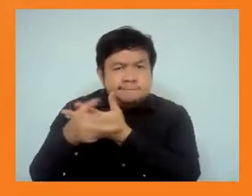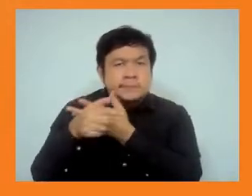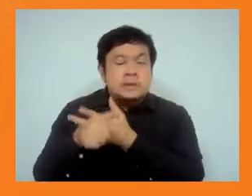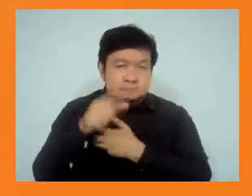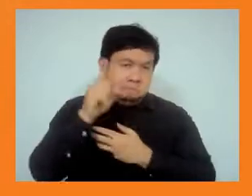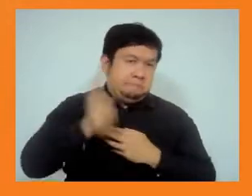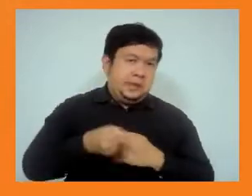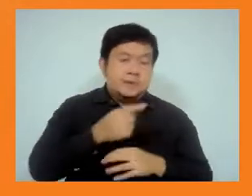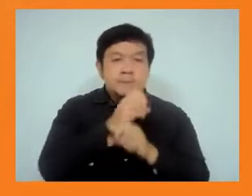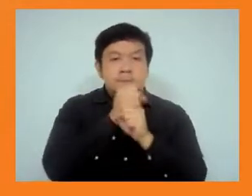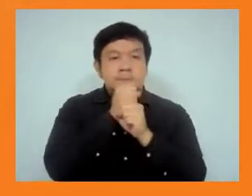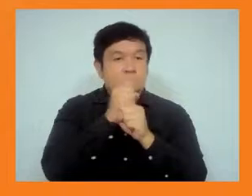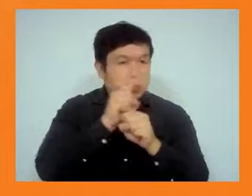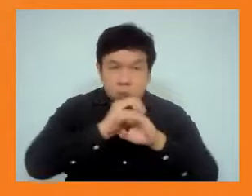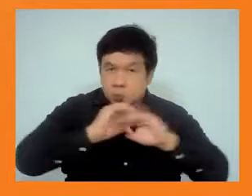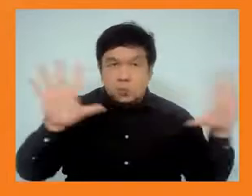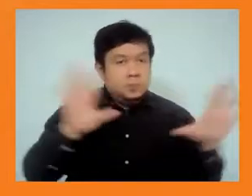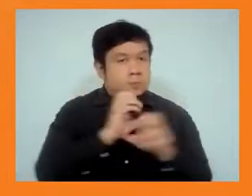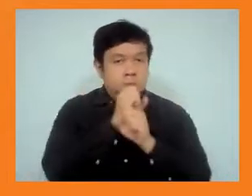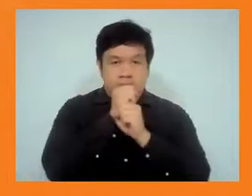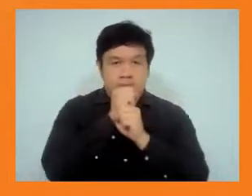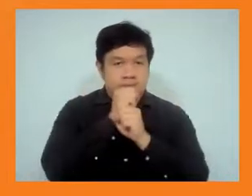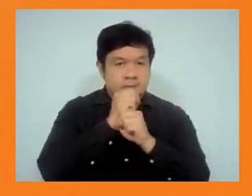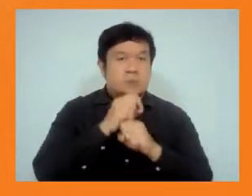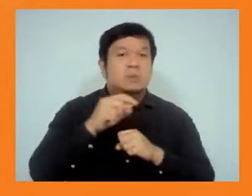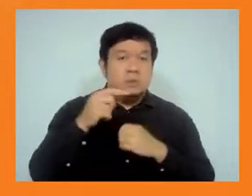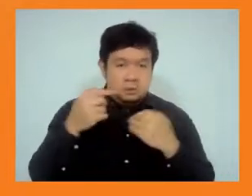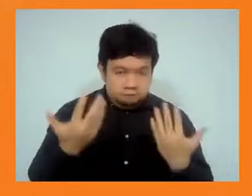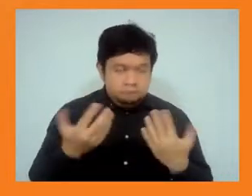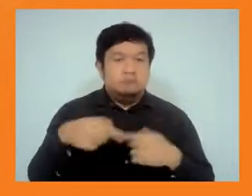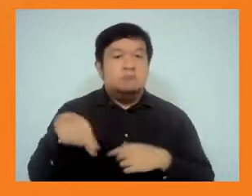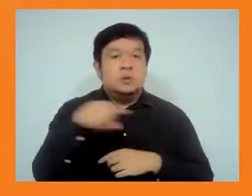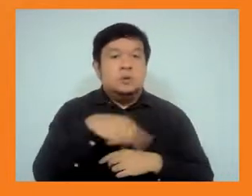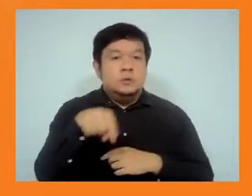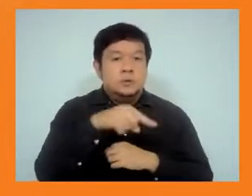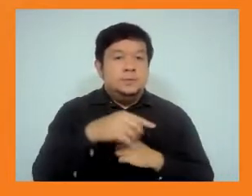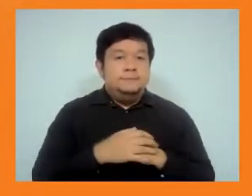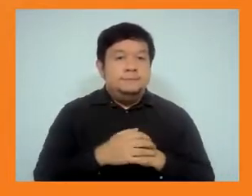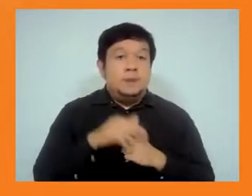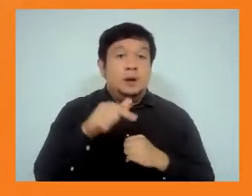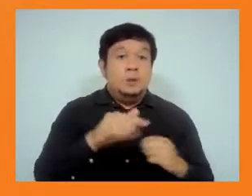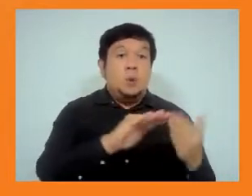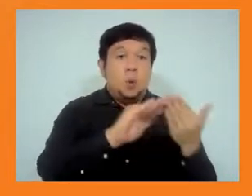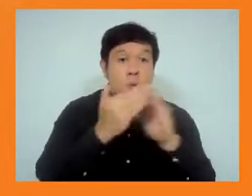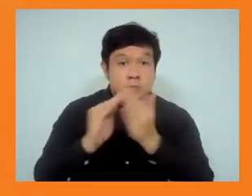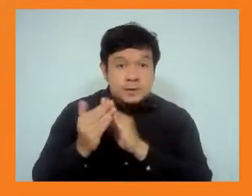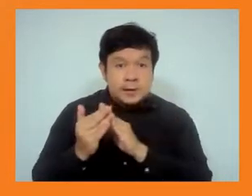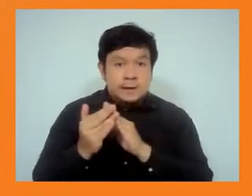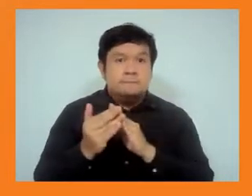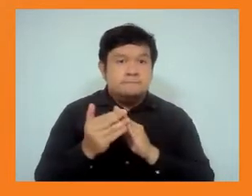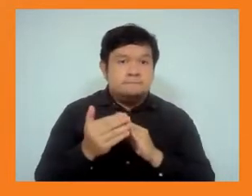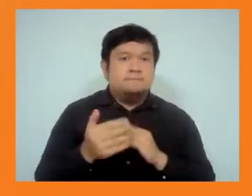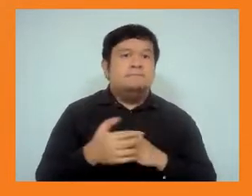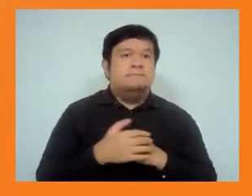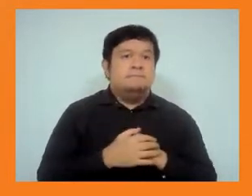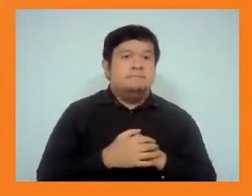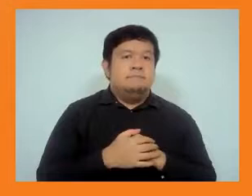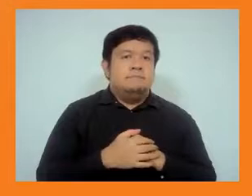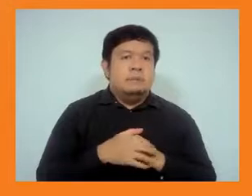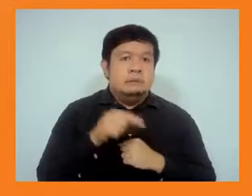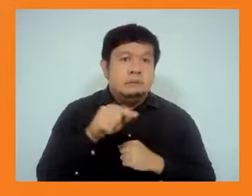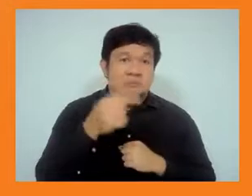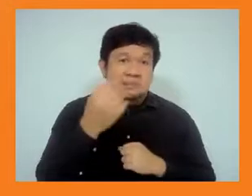to the ongoing drafting process. So that's a bit of background, but what I wanted to do now was speak